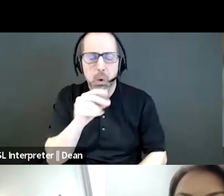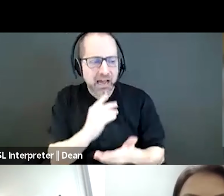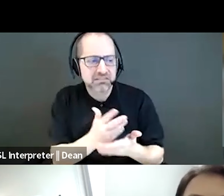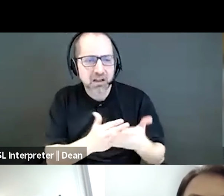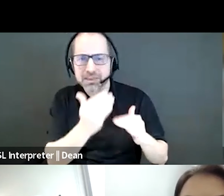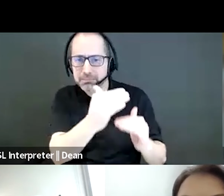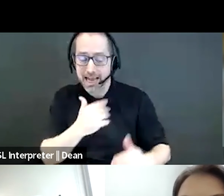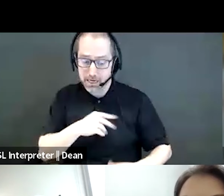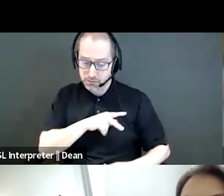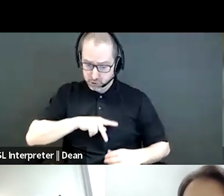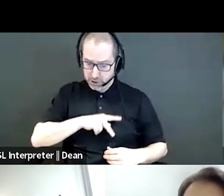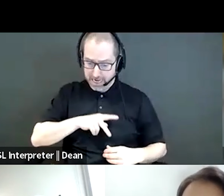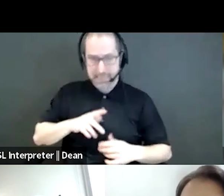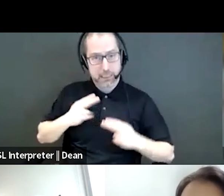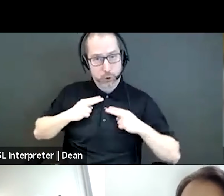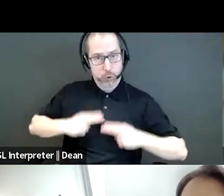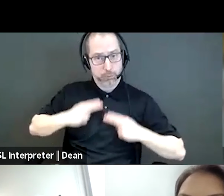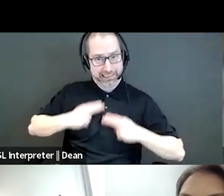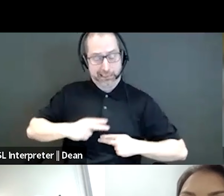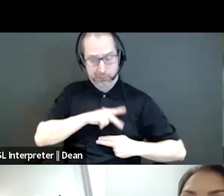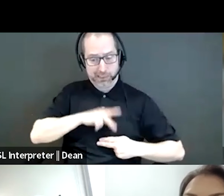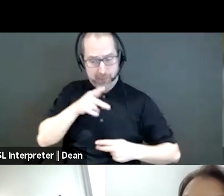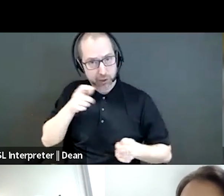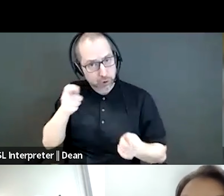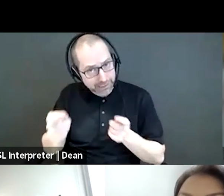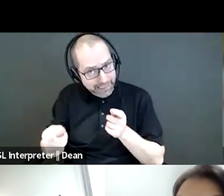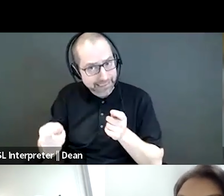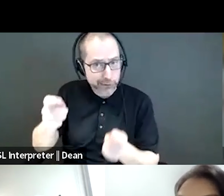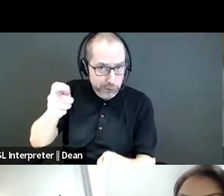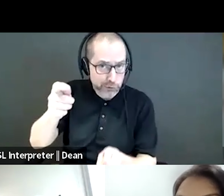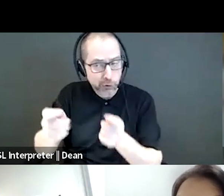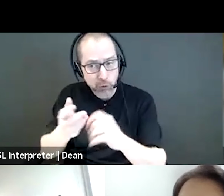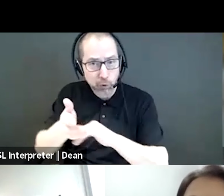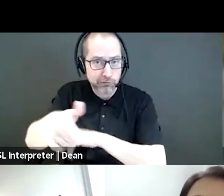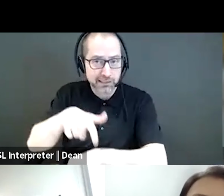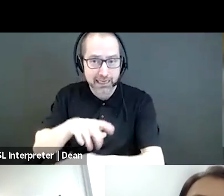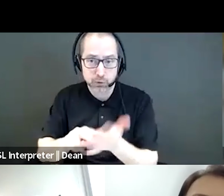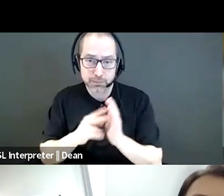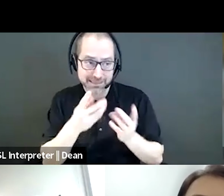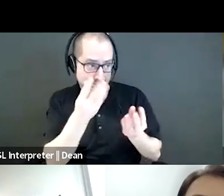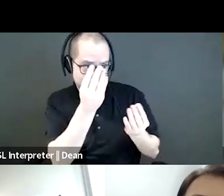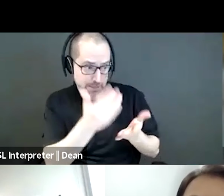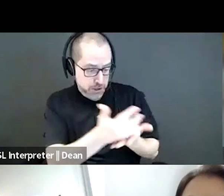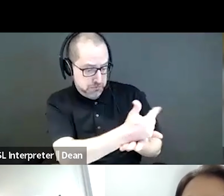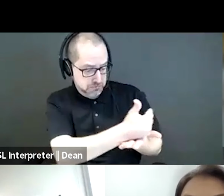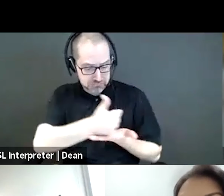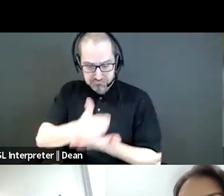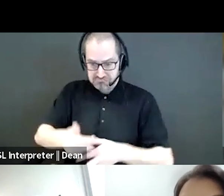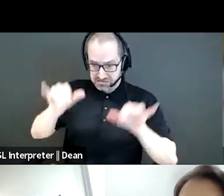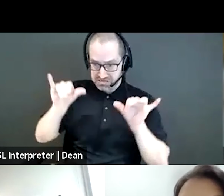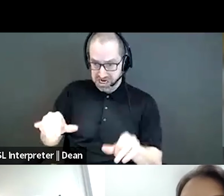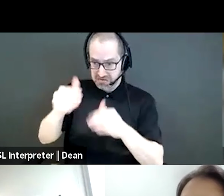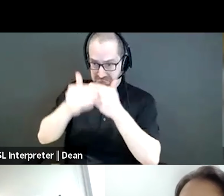humans. So it's not a one-time data that you collect and should remain the same. I think